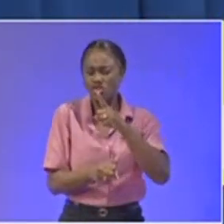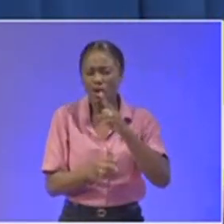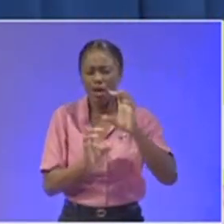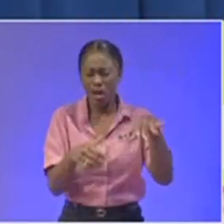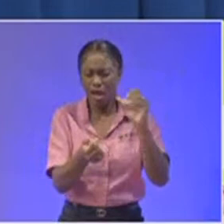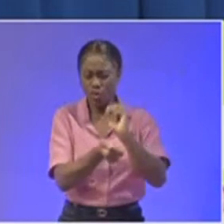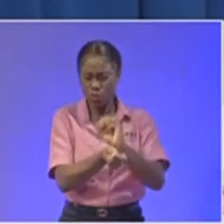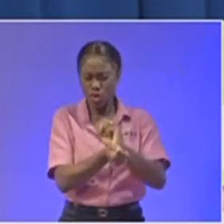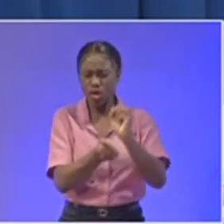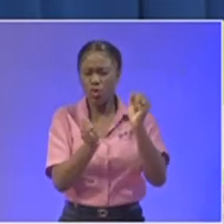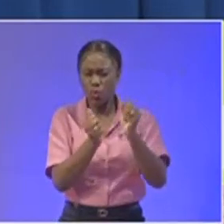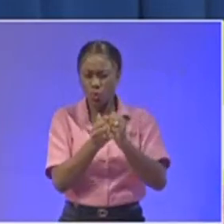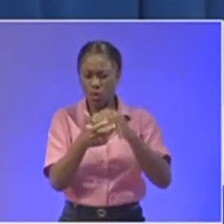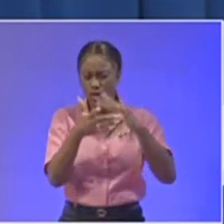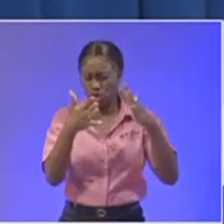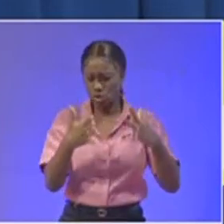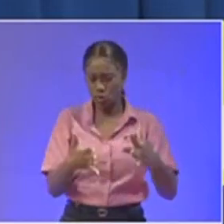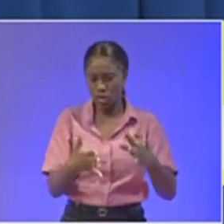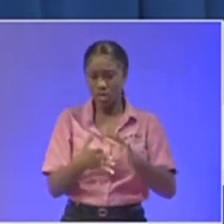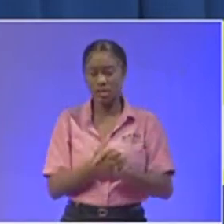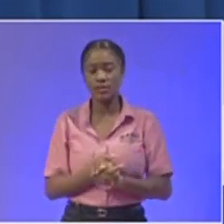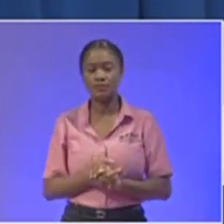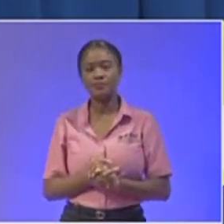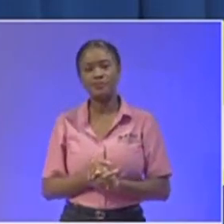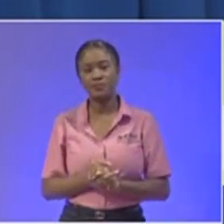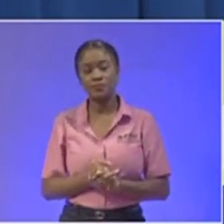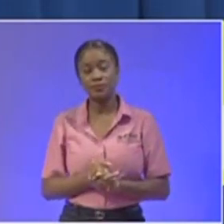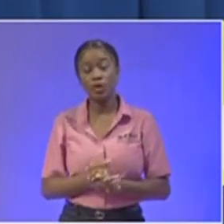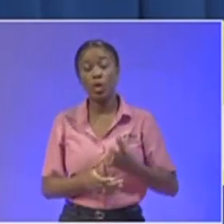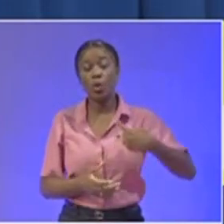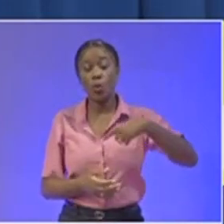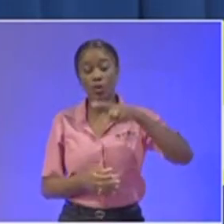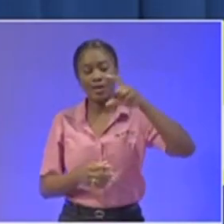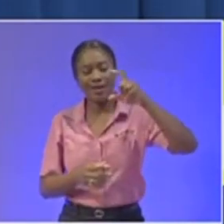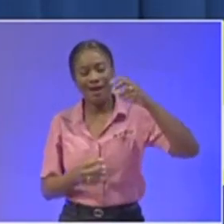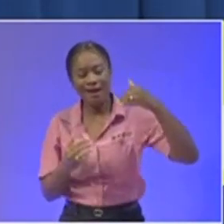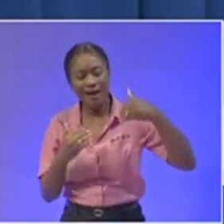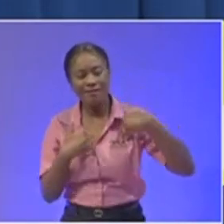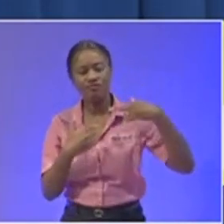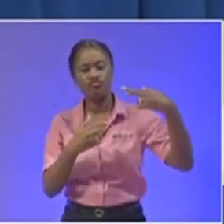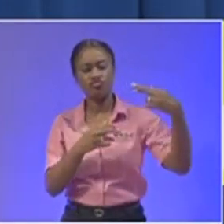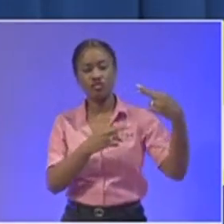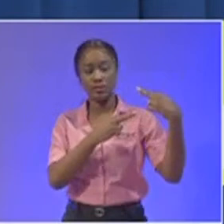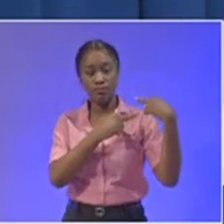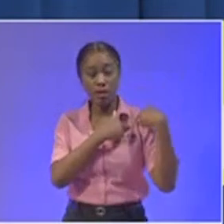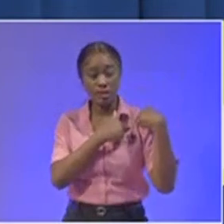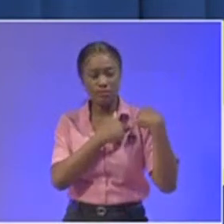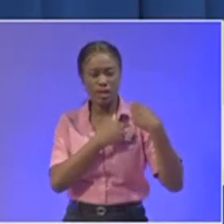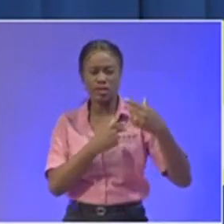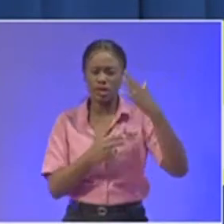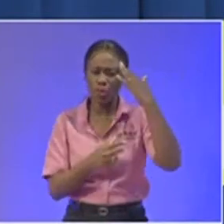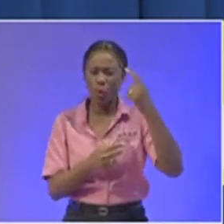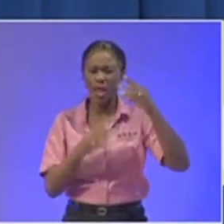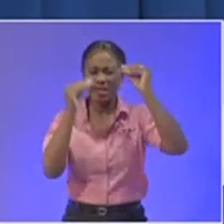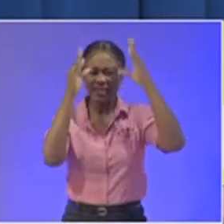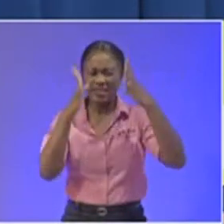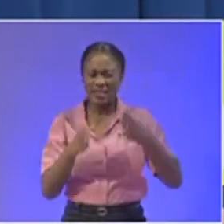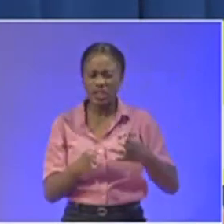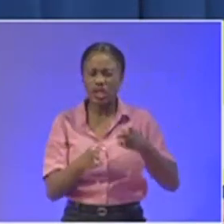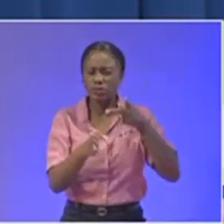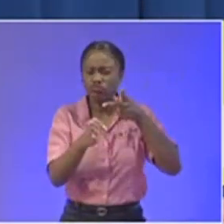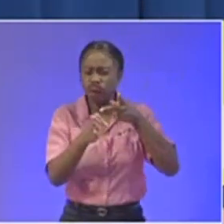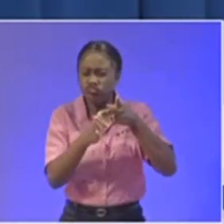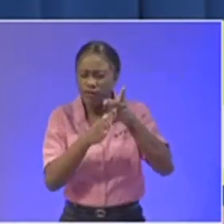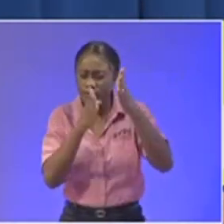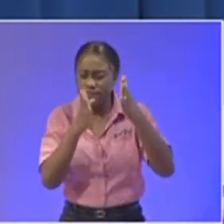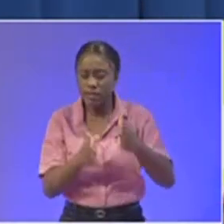with them. That wasn't part of the curriculum. So we have that responsibility as professionals to continue learning.